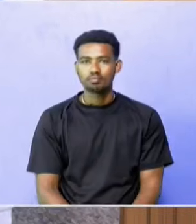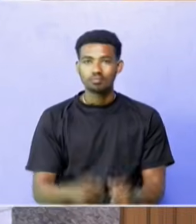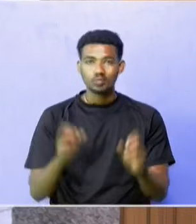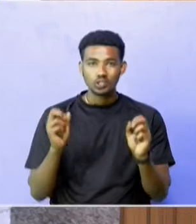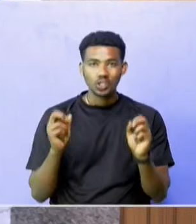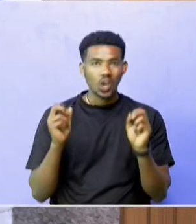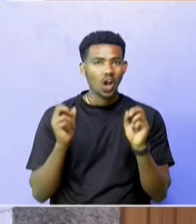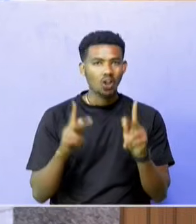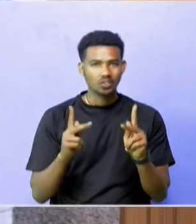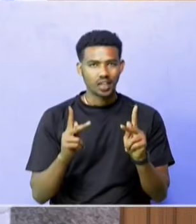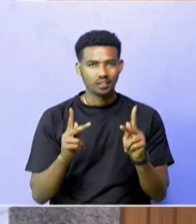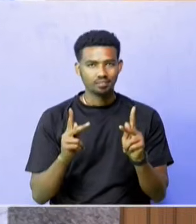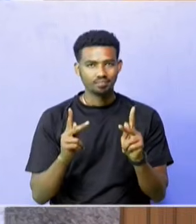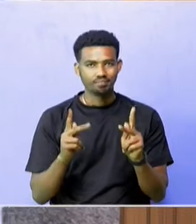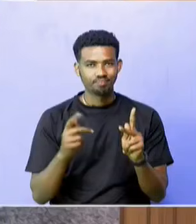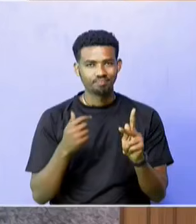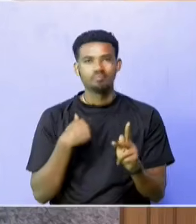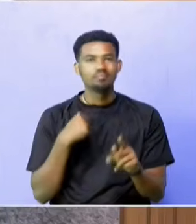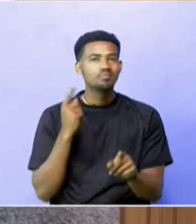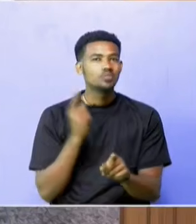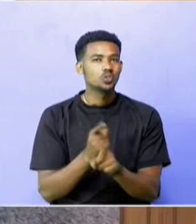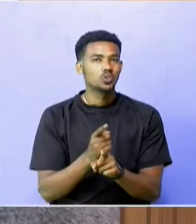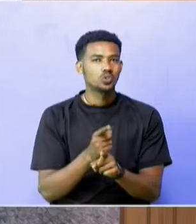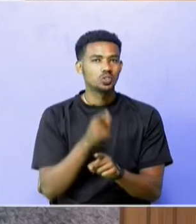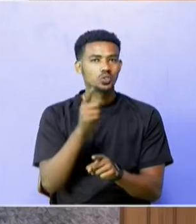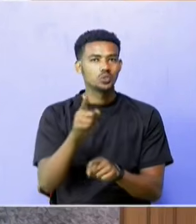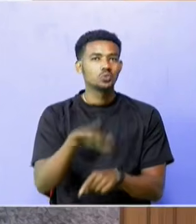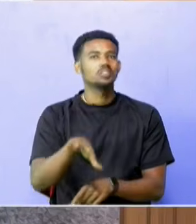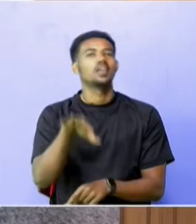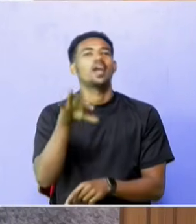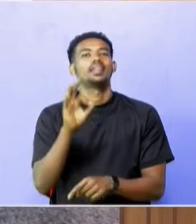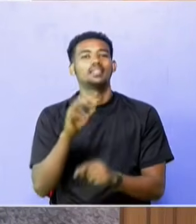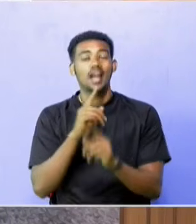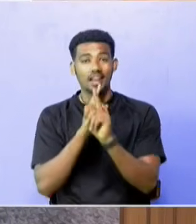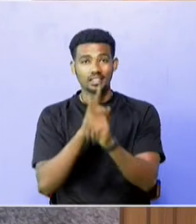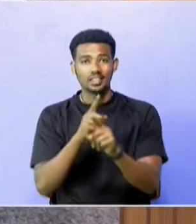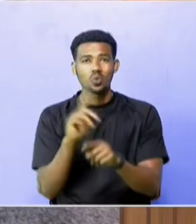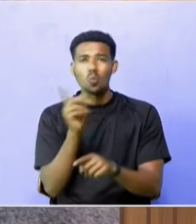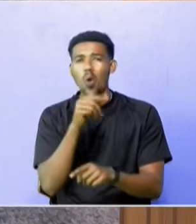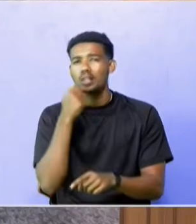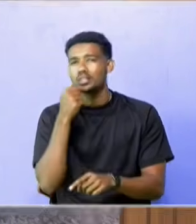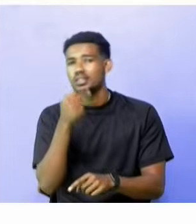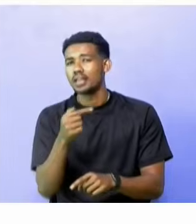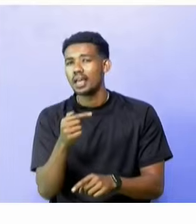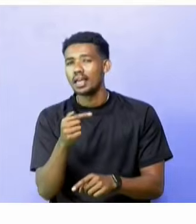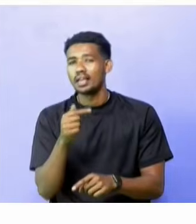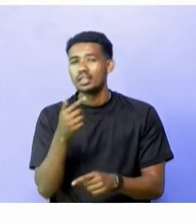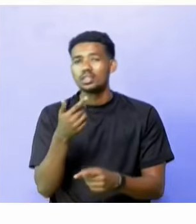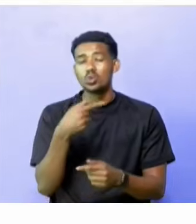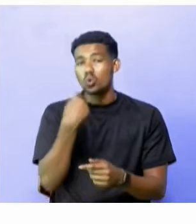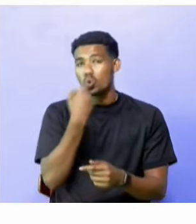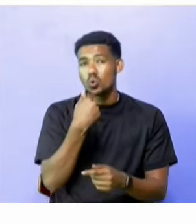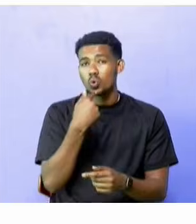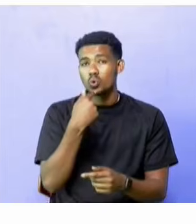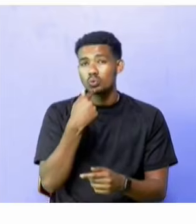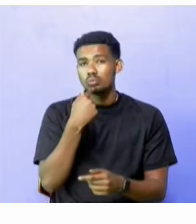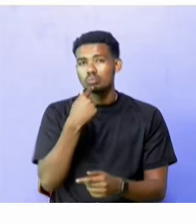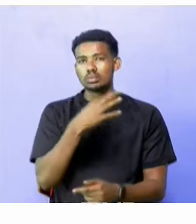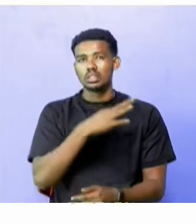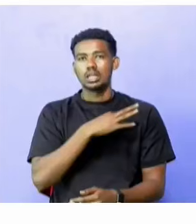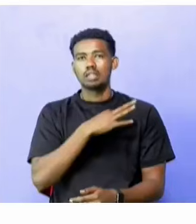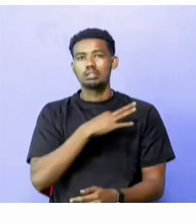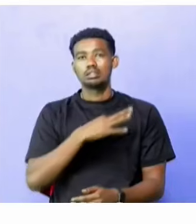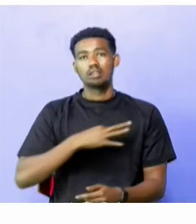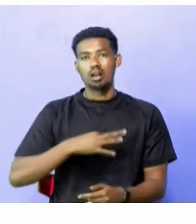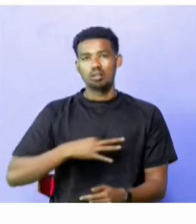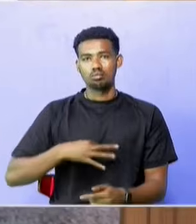Okay, I'm sure you come up with an answer, yeah? What do you say? Yes, it is what? A cheetah. I even